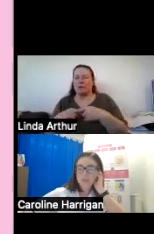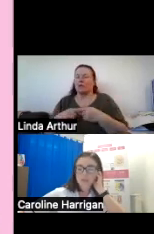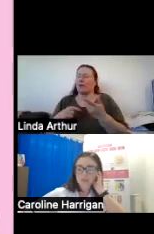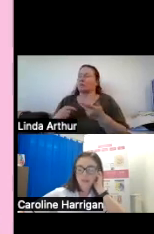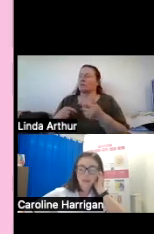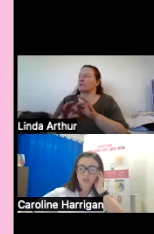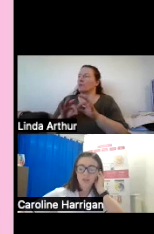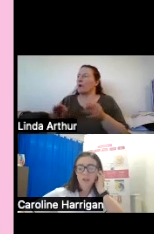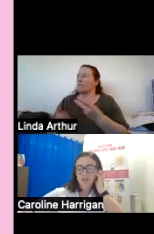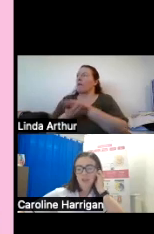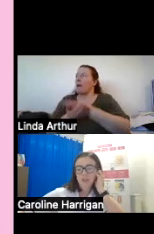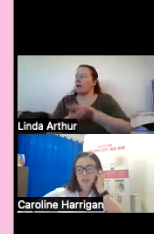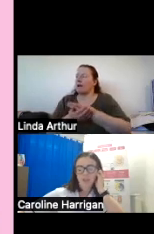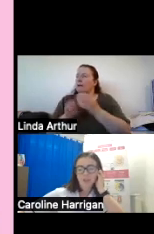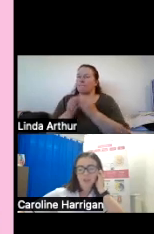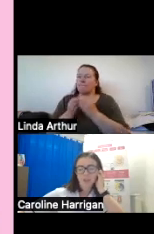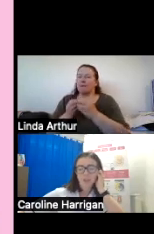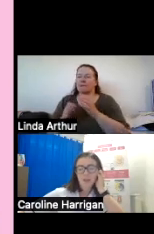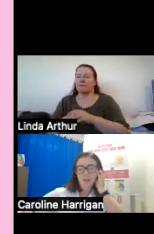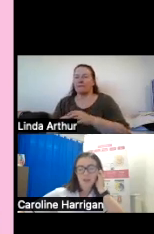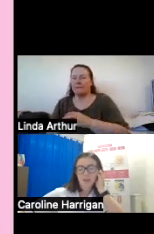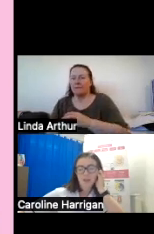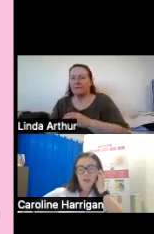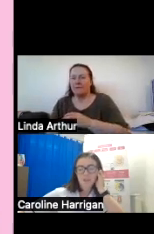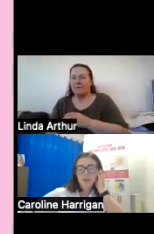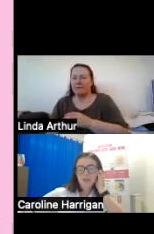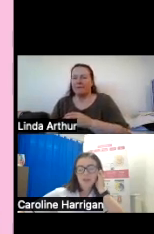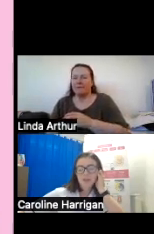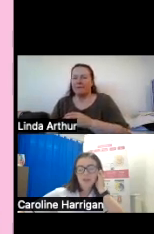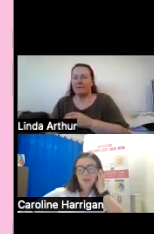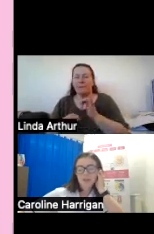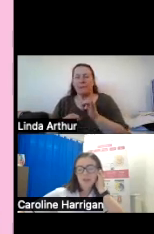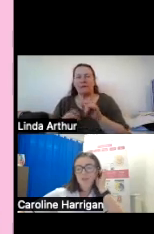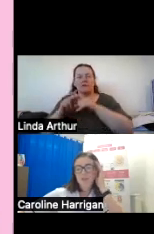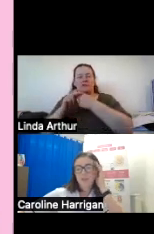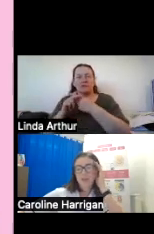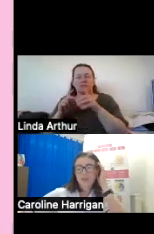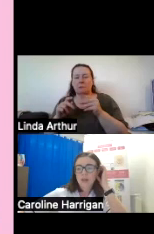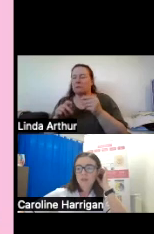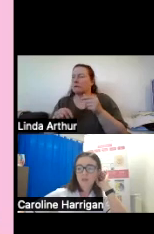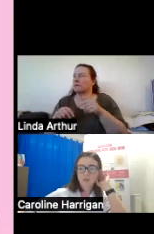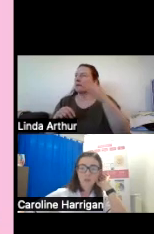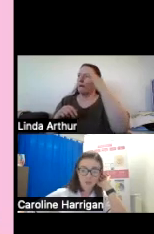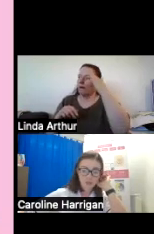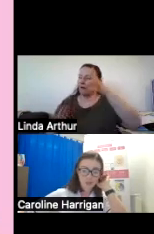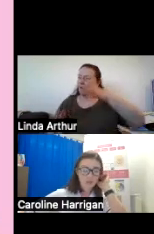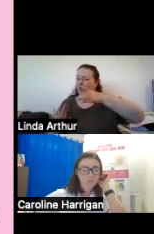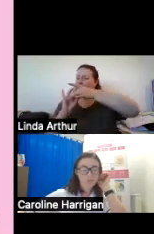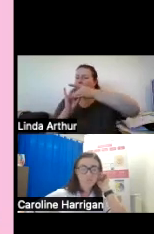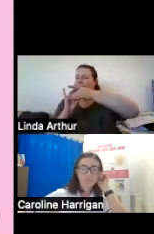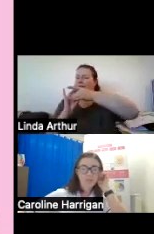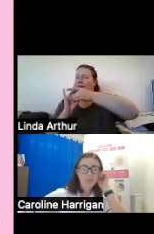or do this or do that, or you're trying to answer questions. So you might have to start off at that point so that your brain and your pelvic floor is talking to each